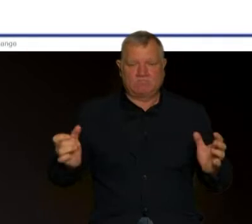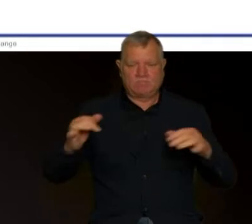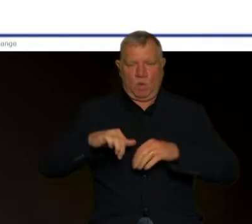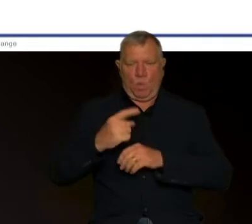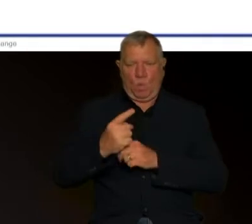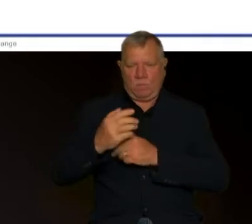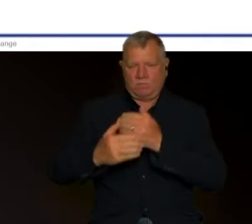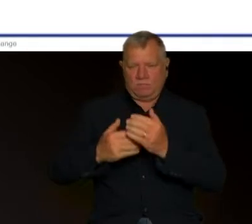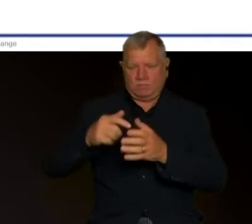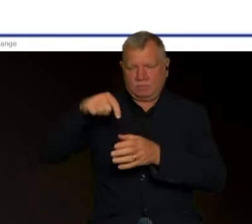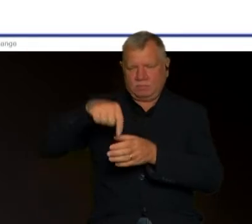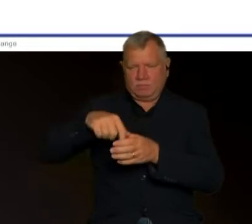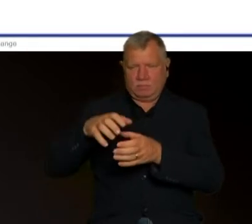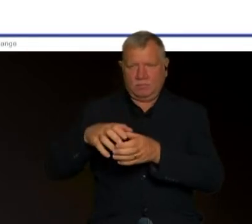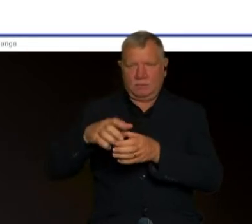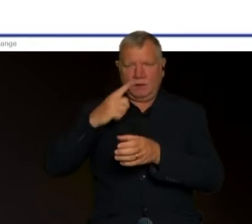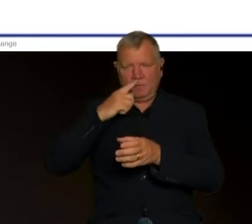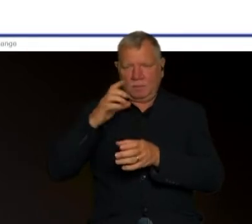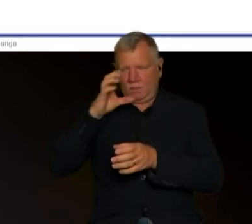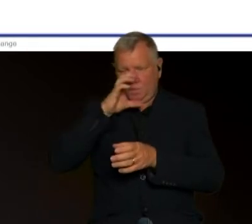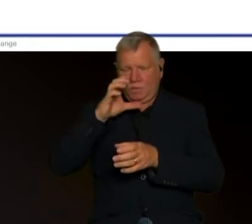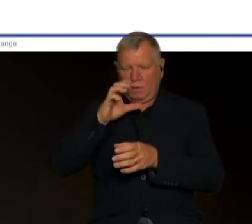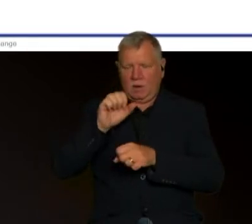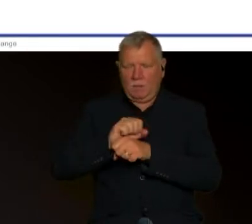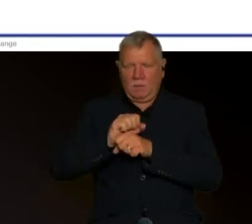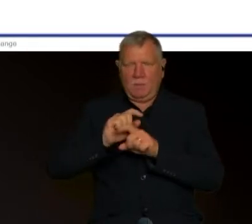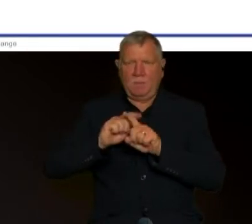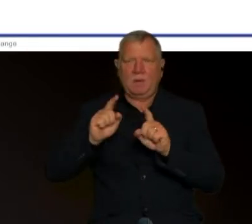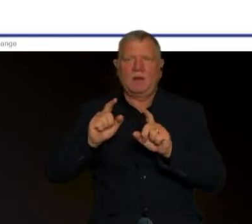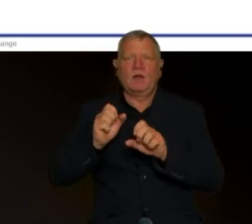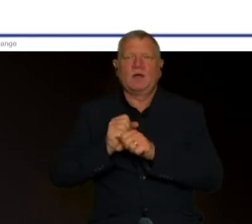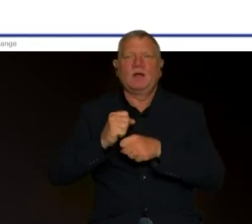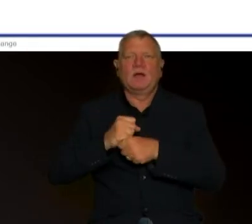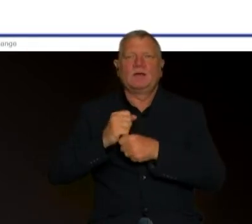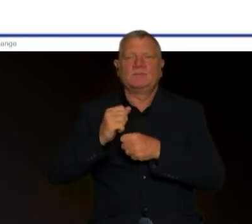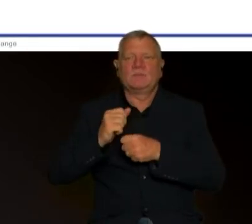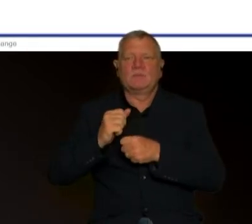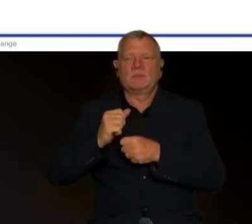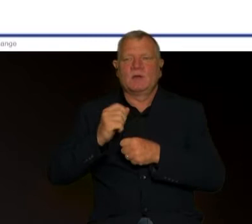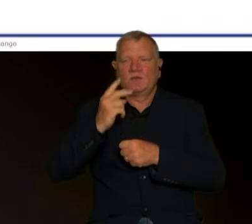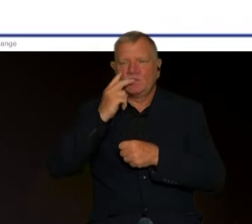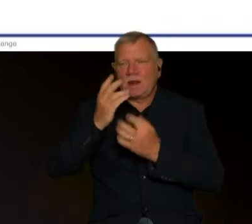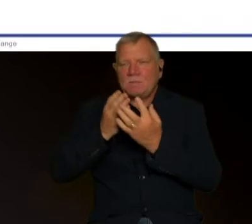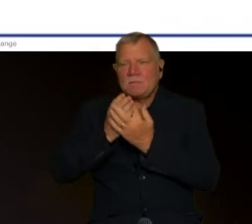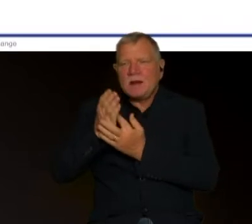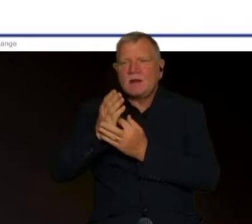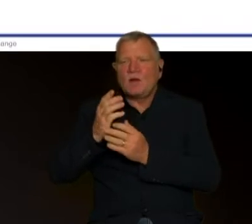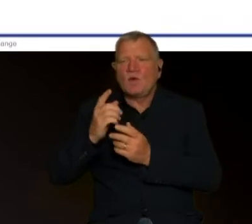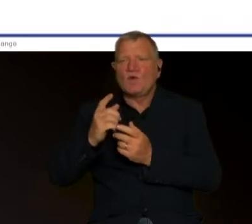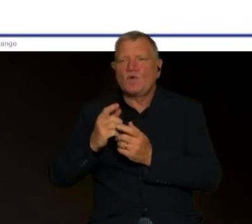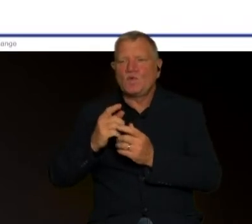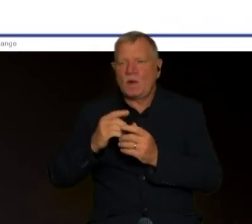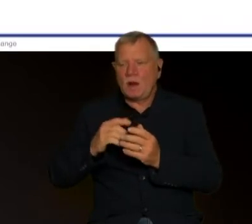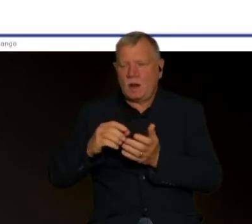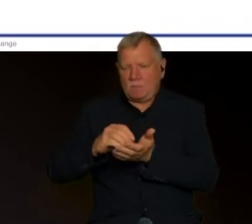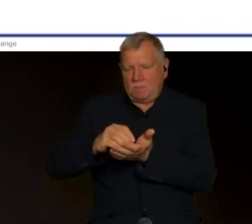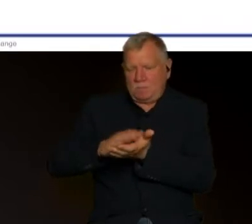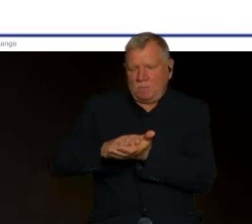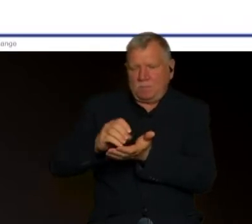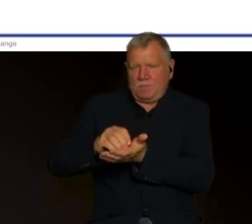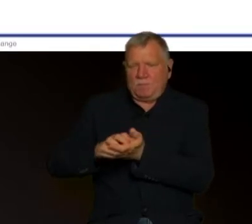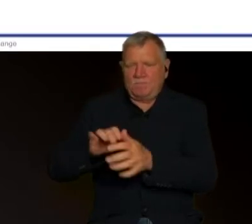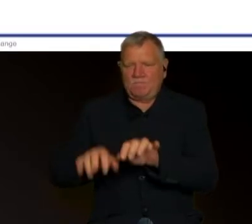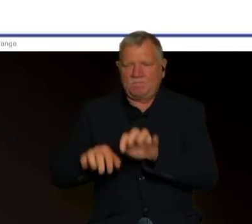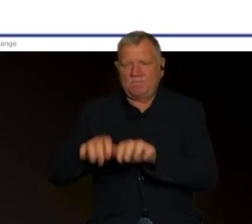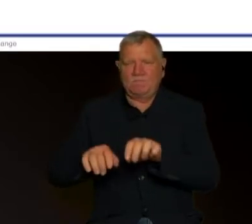this centralizes and facilitates the process of applying for work with the government, and also achieves transparency because you're